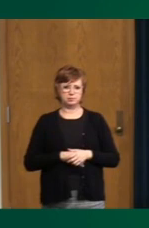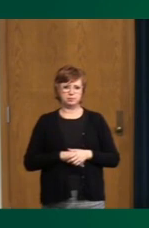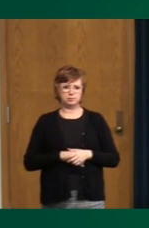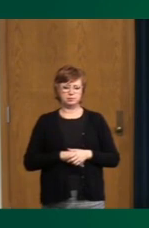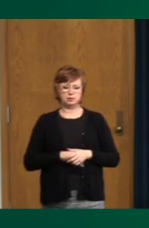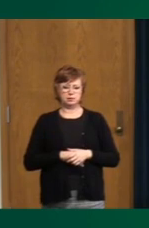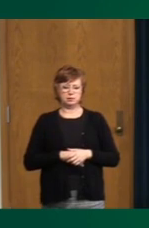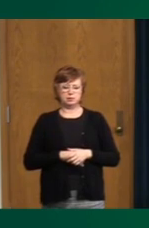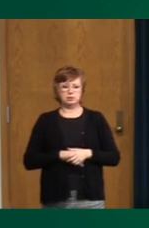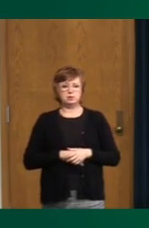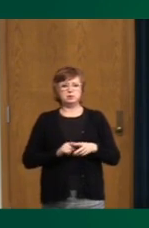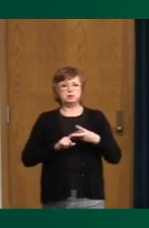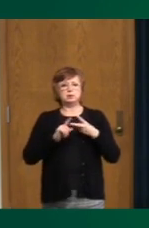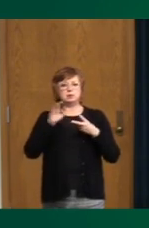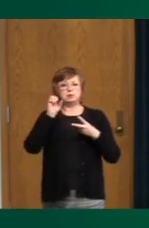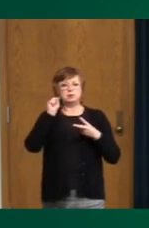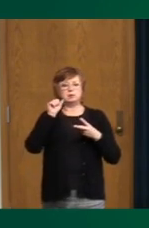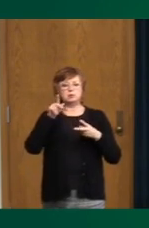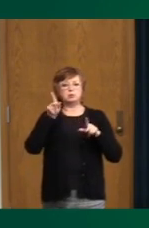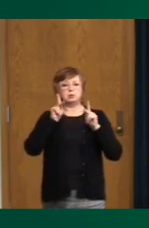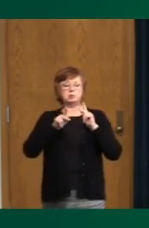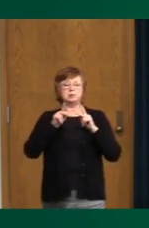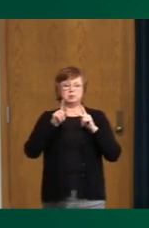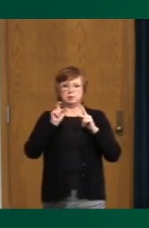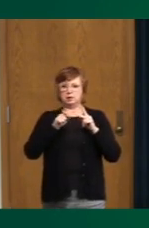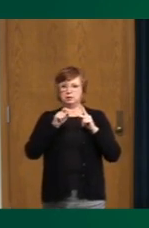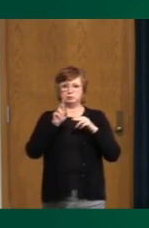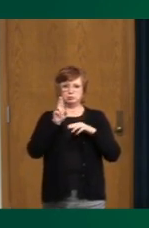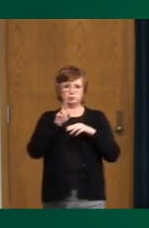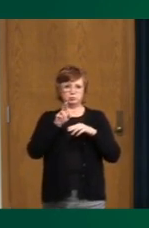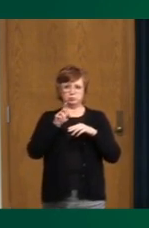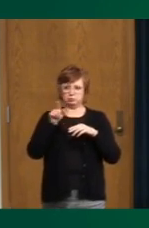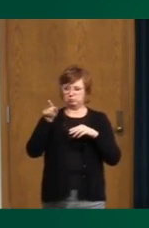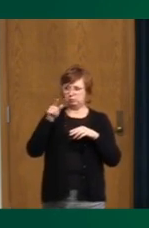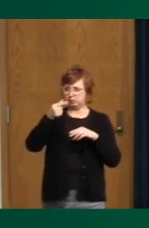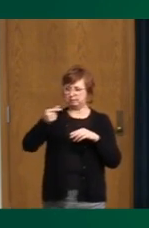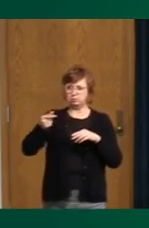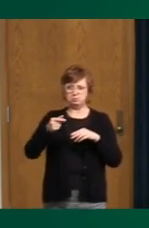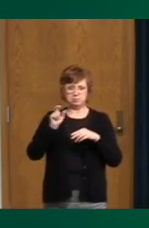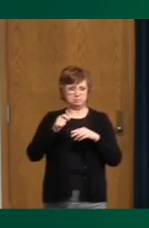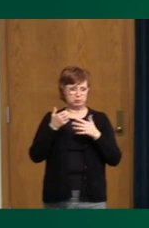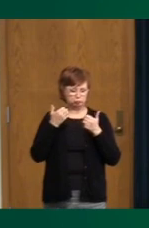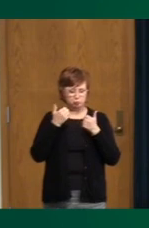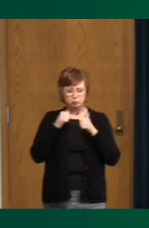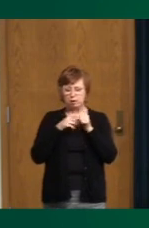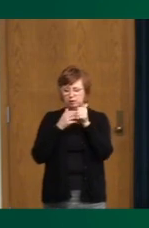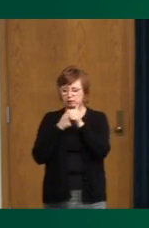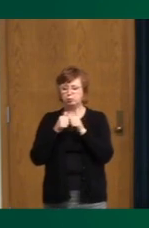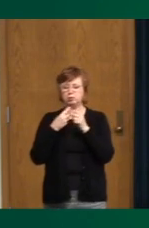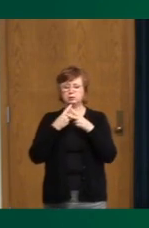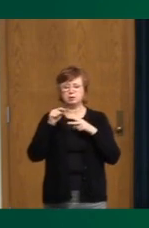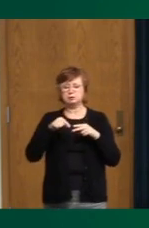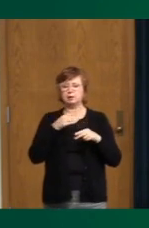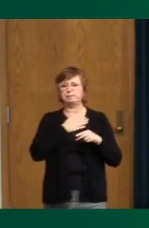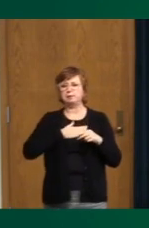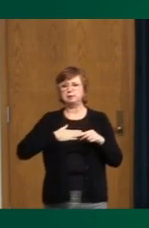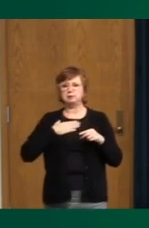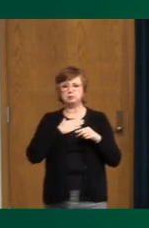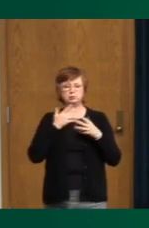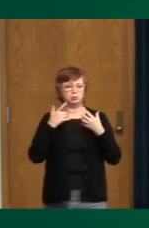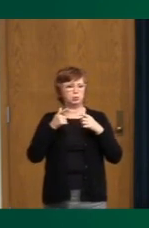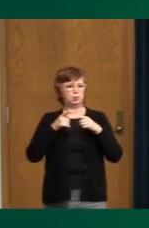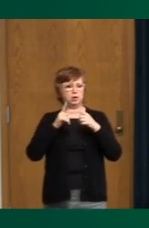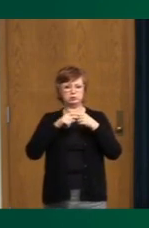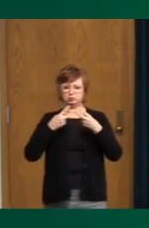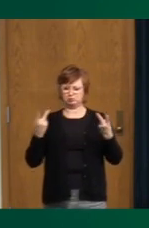to utilize every tool that we have in our toolbox to avoid a lockdown, to avoid a circuit breaker